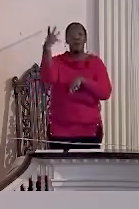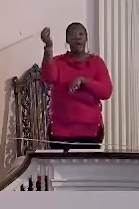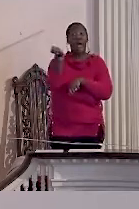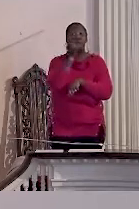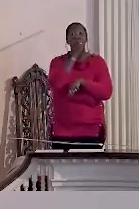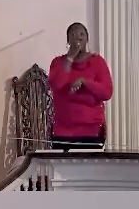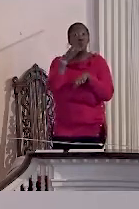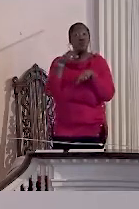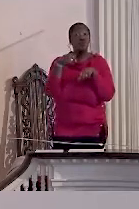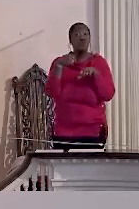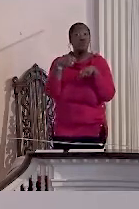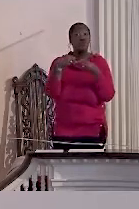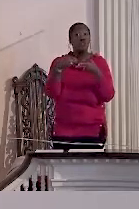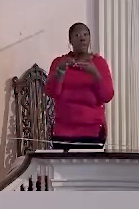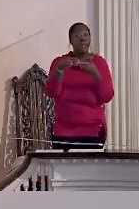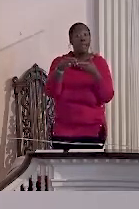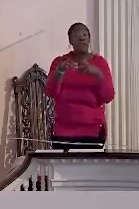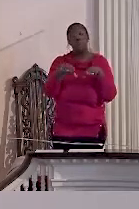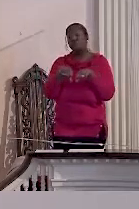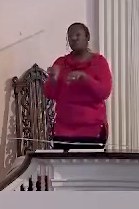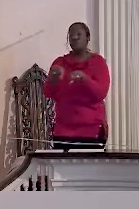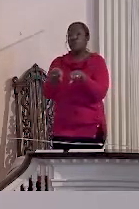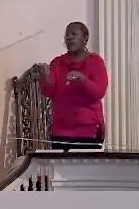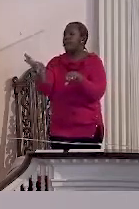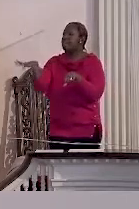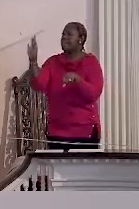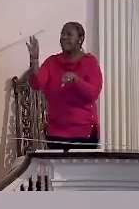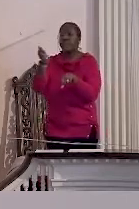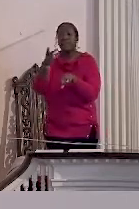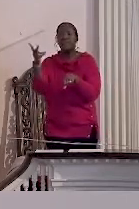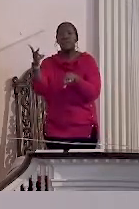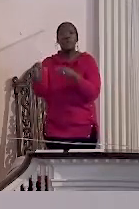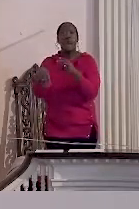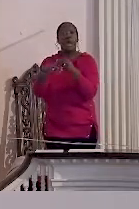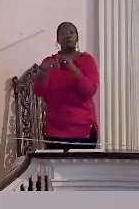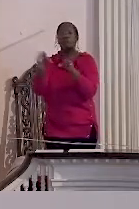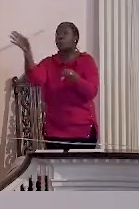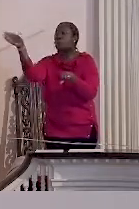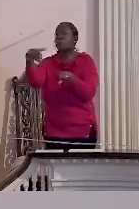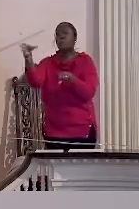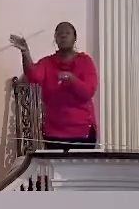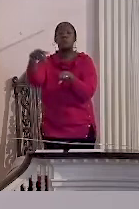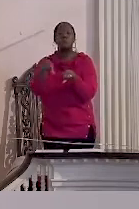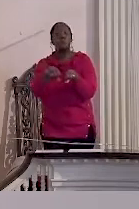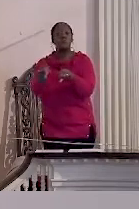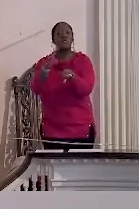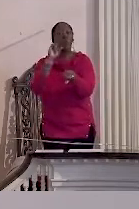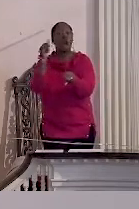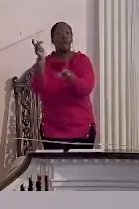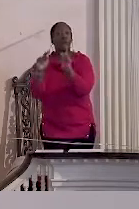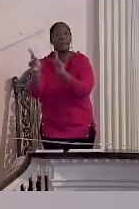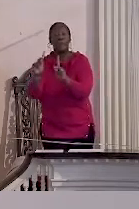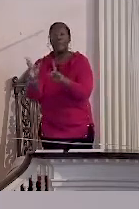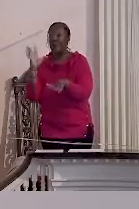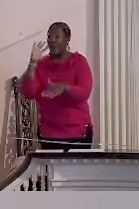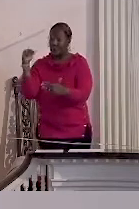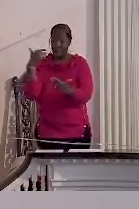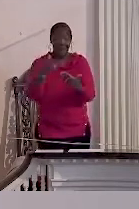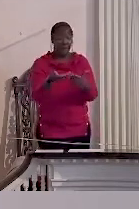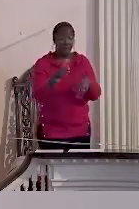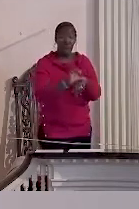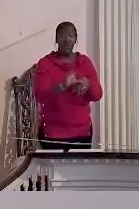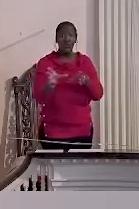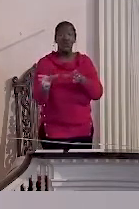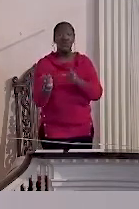can get a few extra items to feed others. And every time you come to All Souls, you might put something in